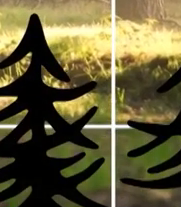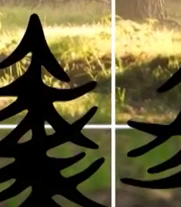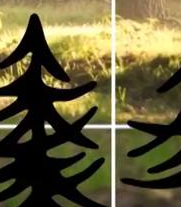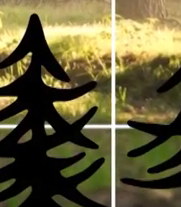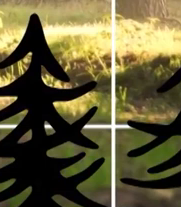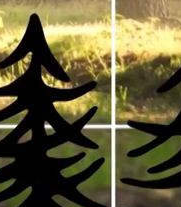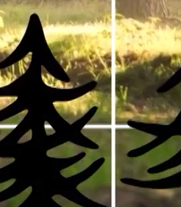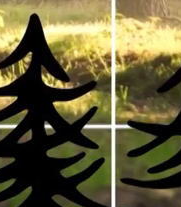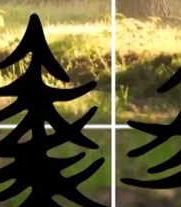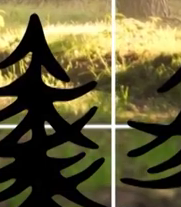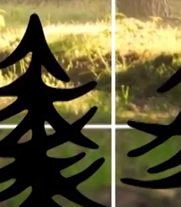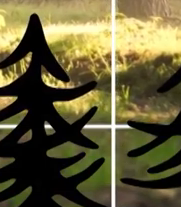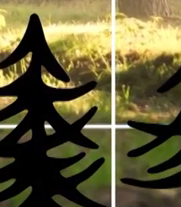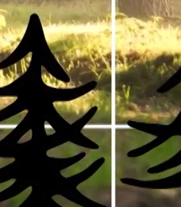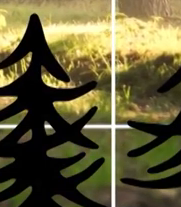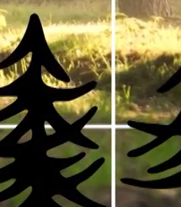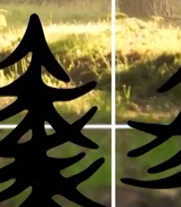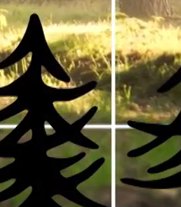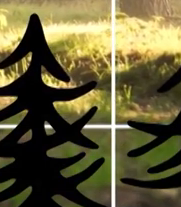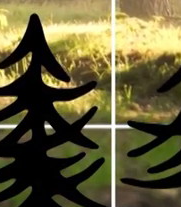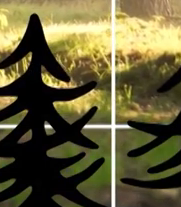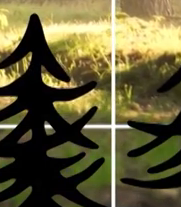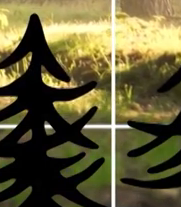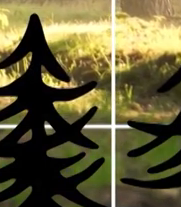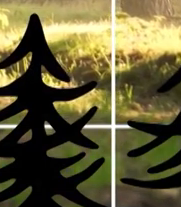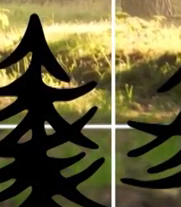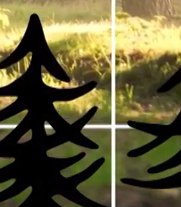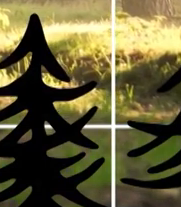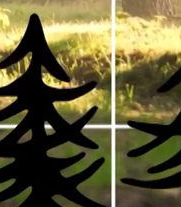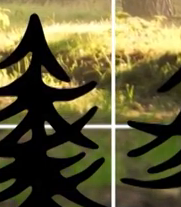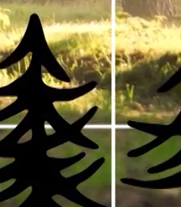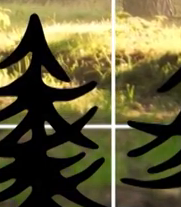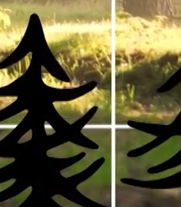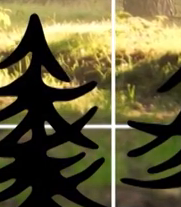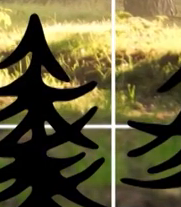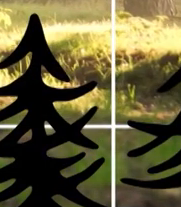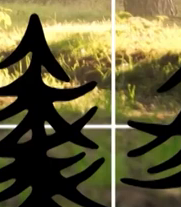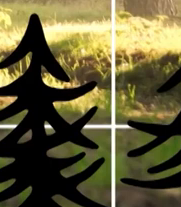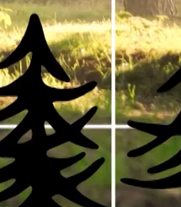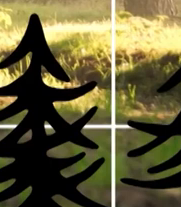Thank you.